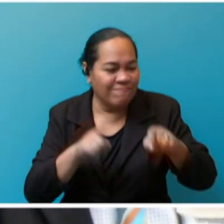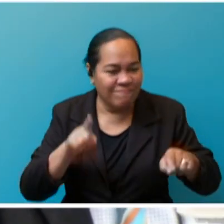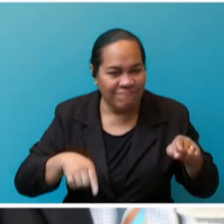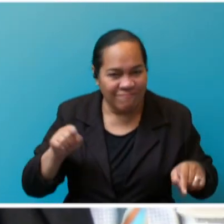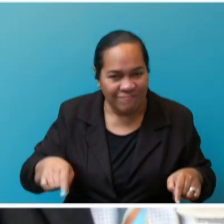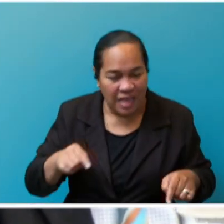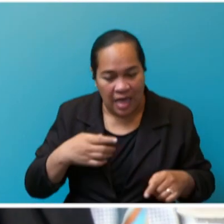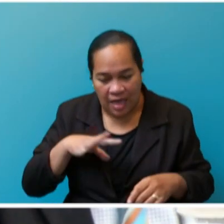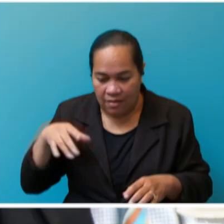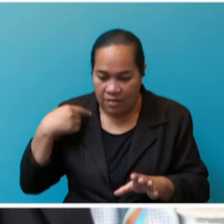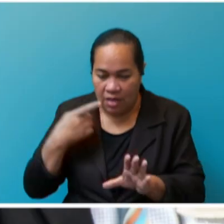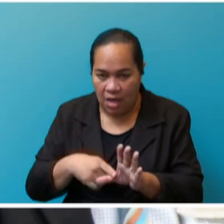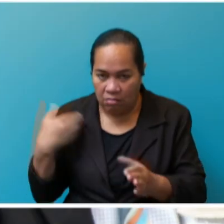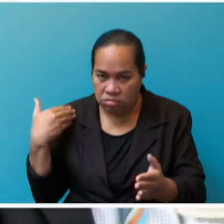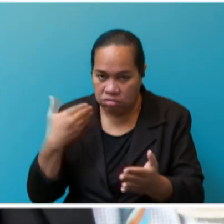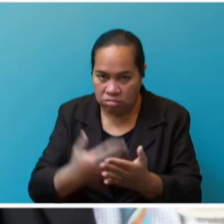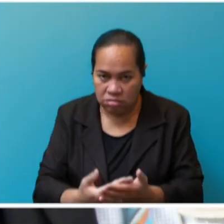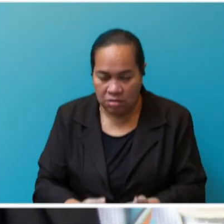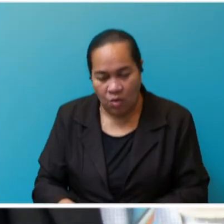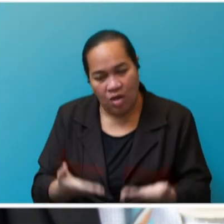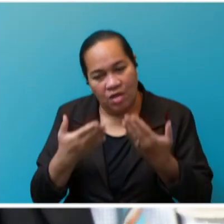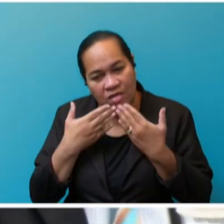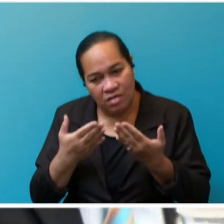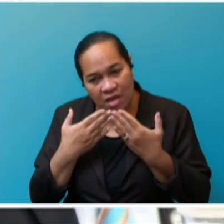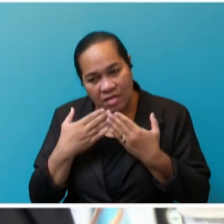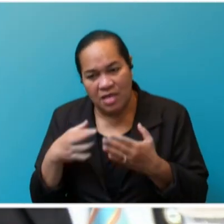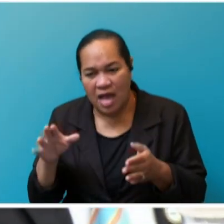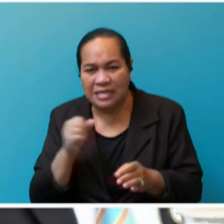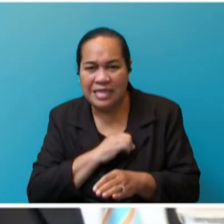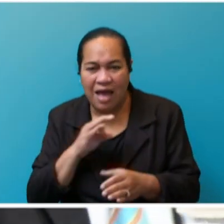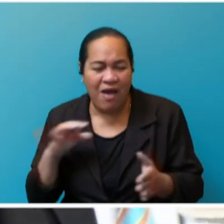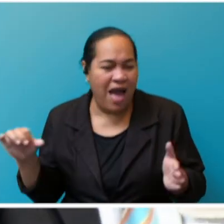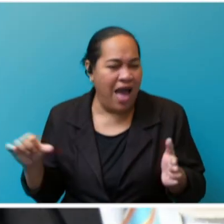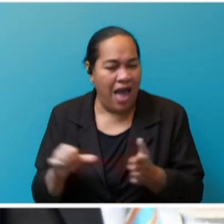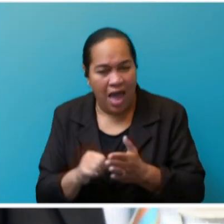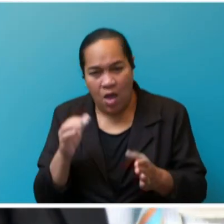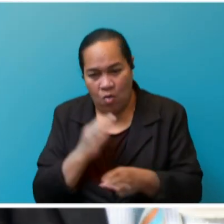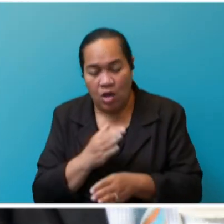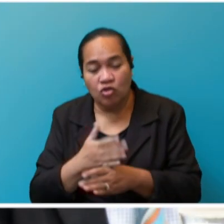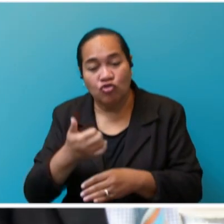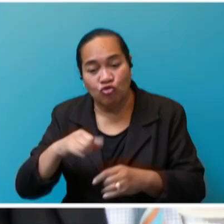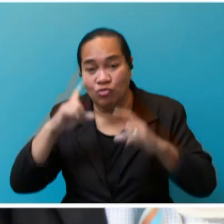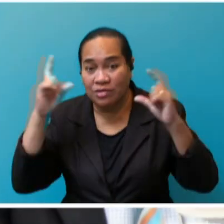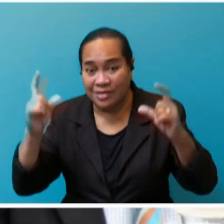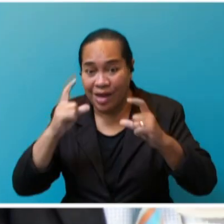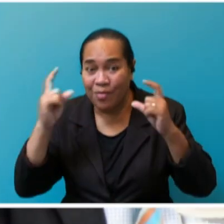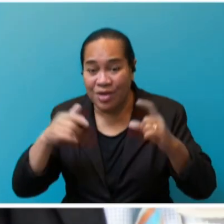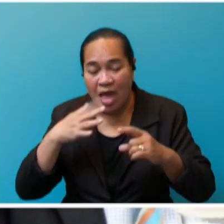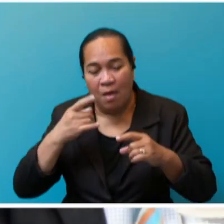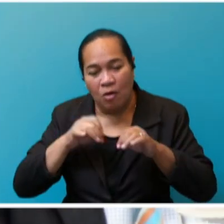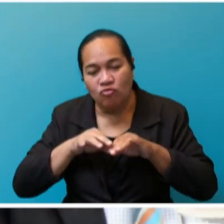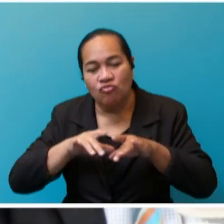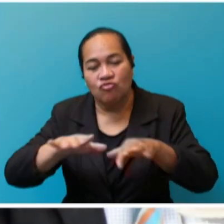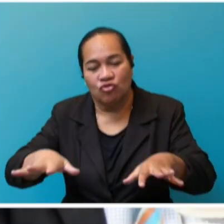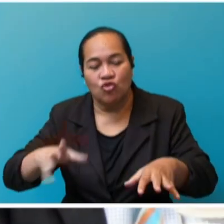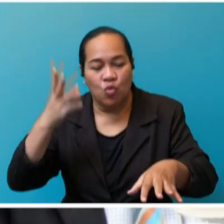year. Mr. Speaker, I acknowledge the hardworking staff of our ministry for using the days of commemoration to reach out to the rural women